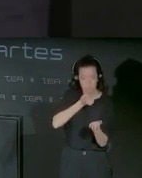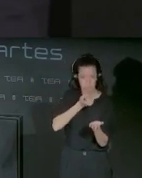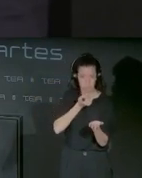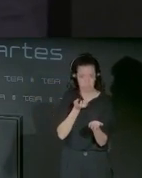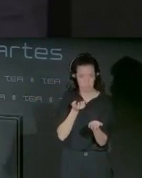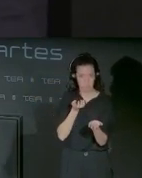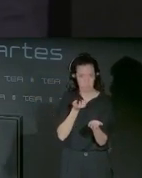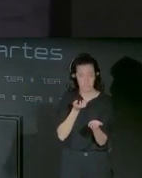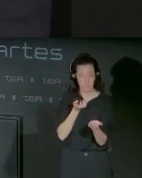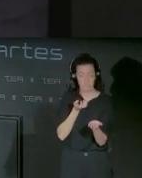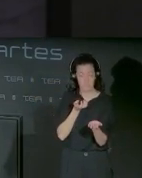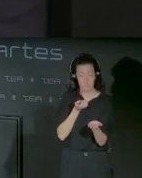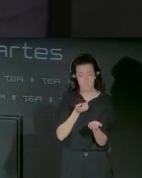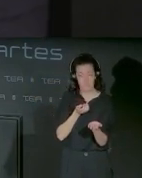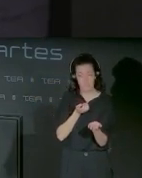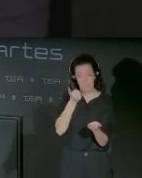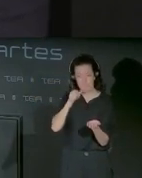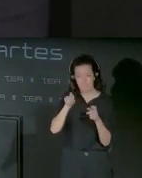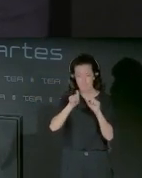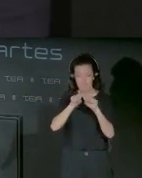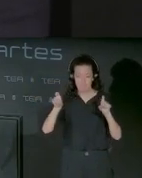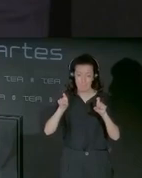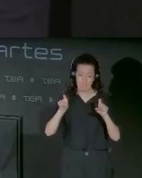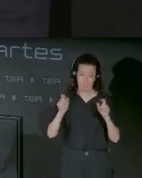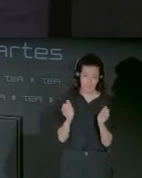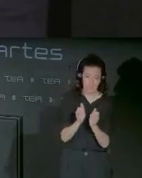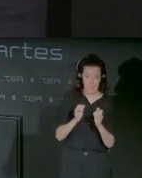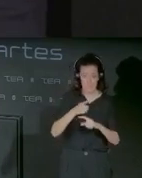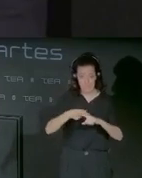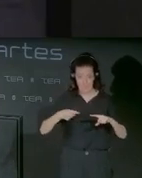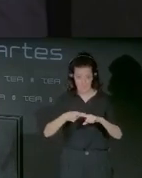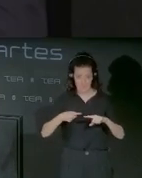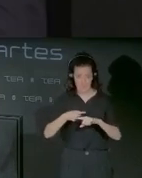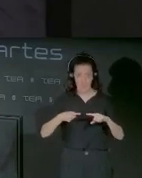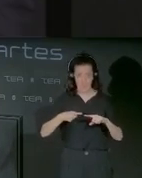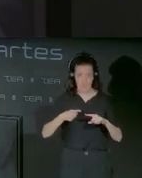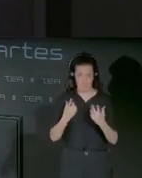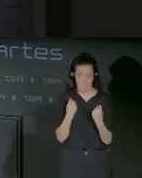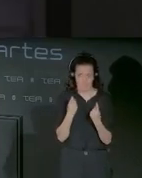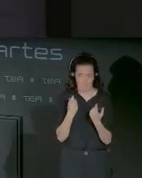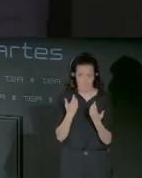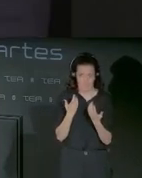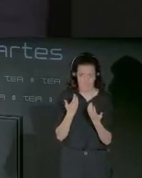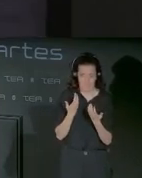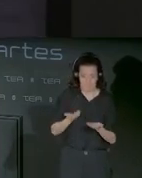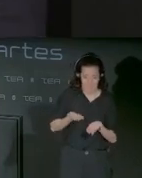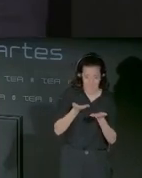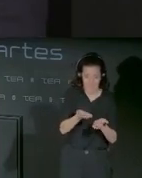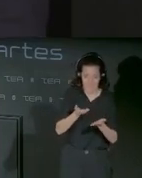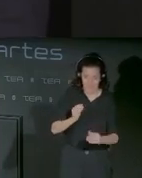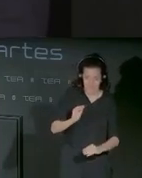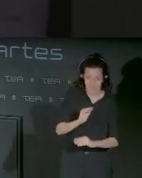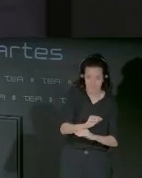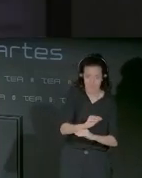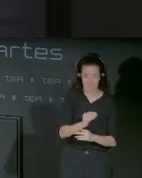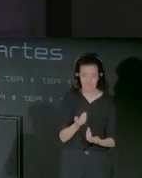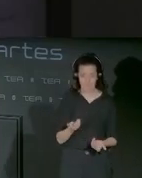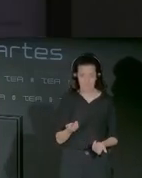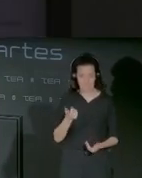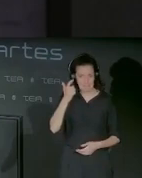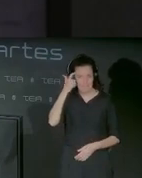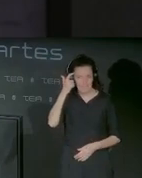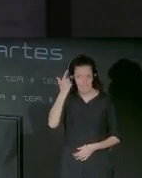require legal assistance, they require how to apply to a grant or how to